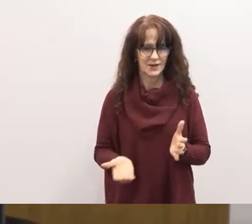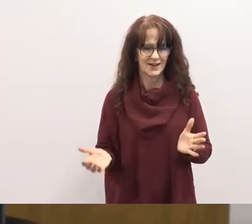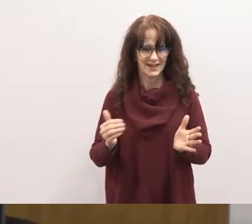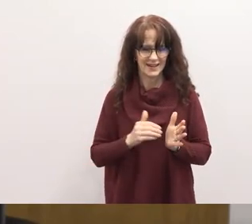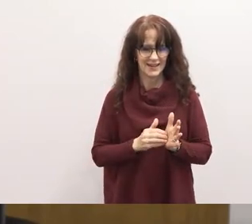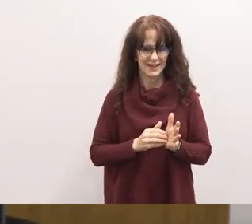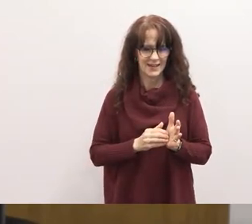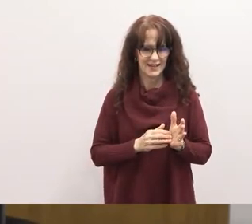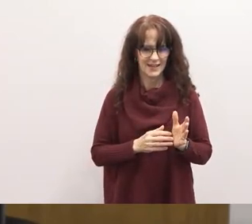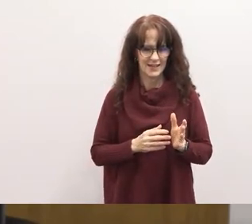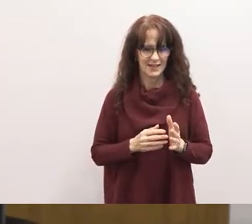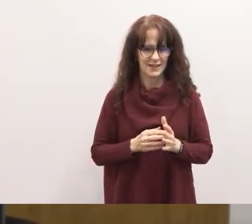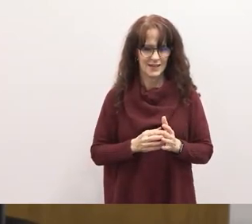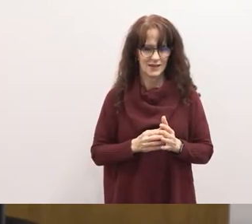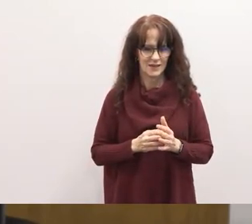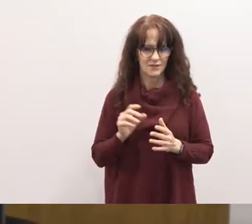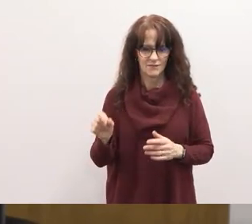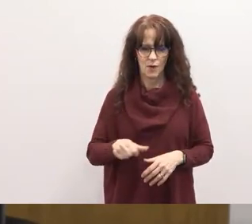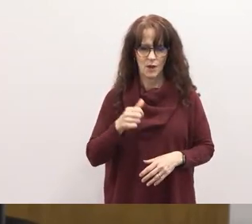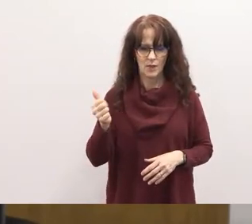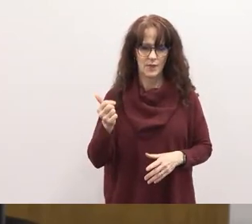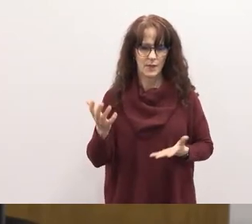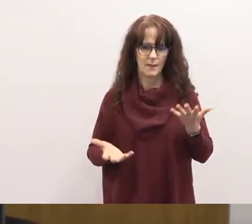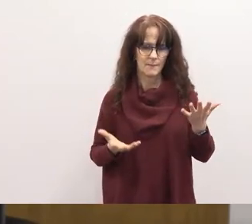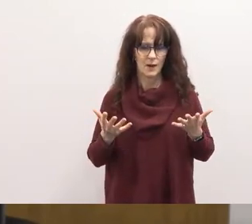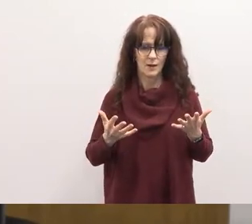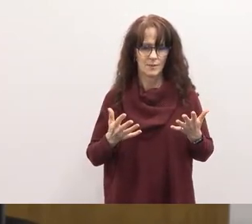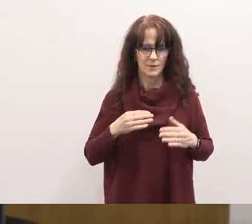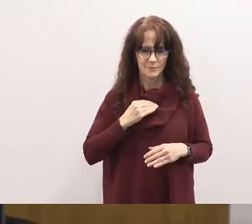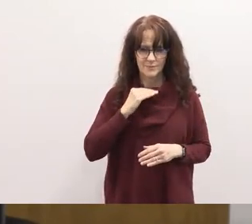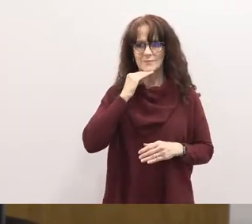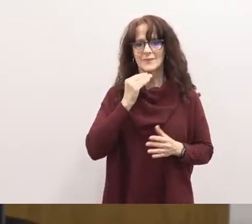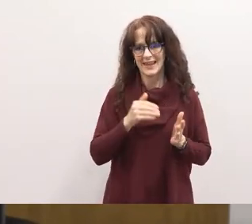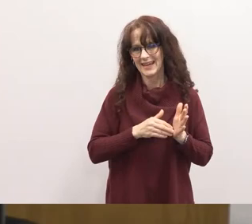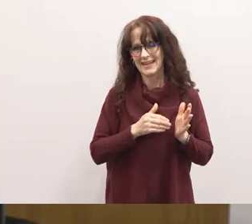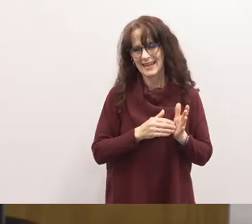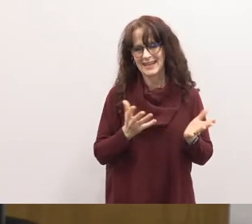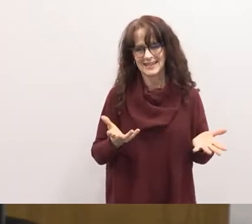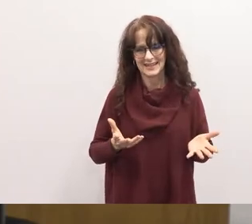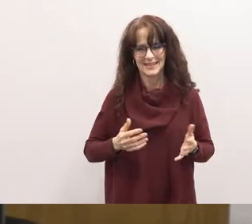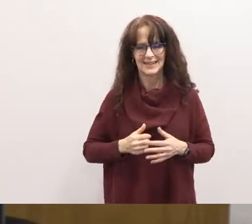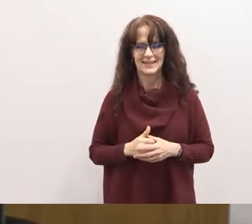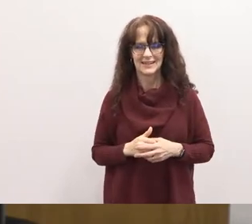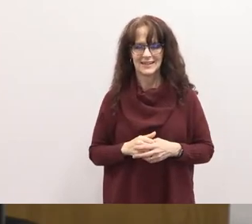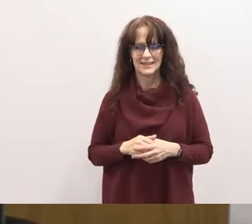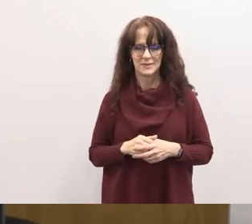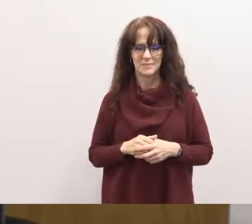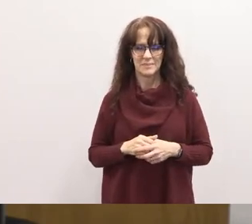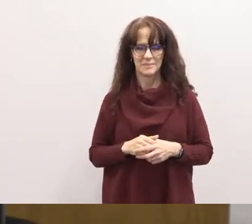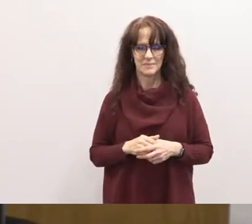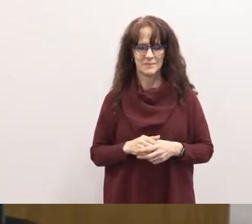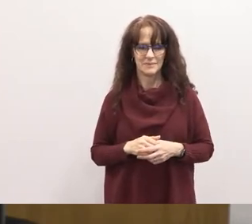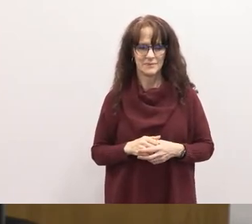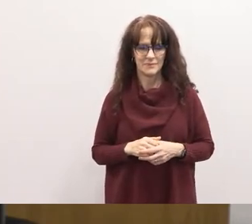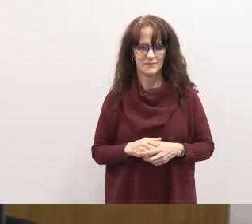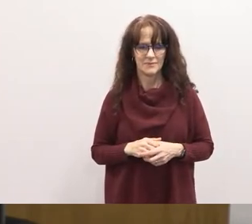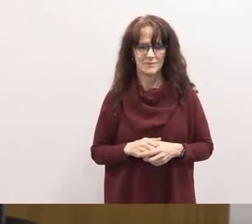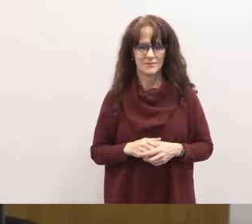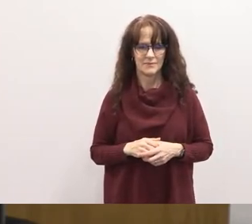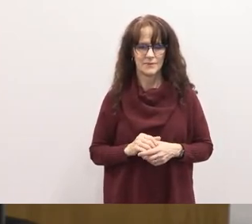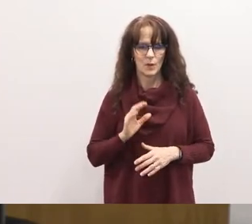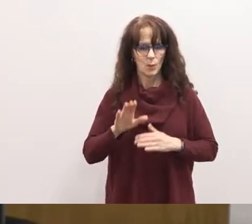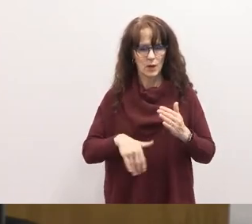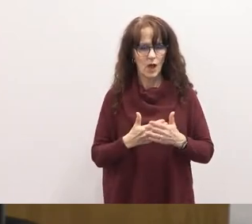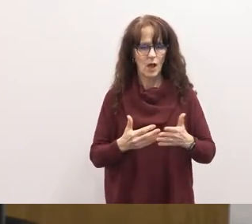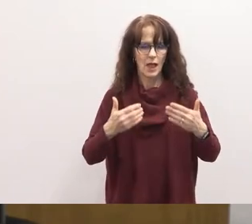for those that are probably exhausted with me hearing about or me talking about this, is that we've all been